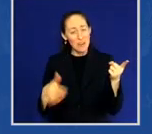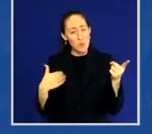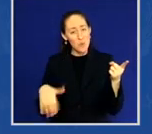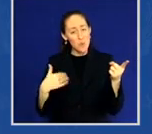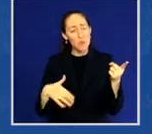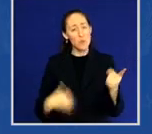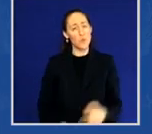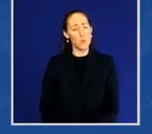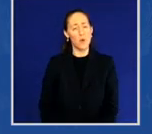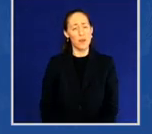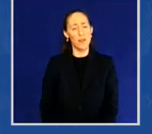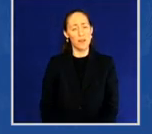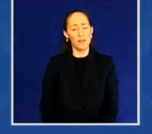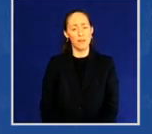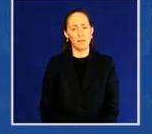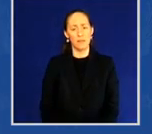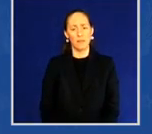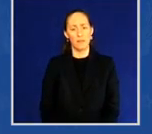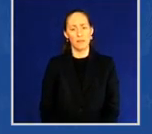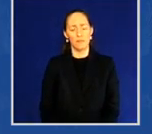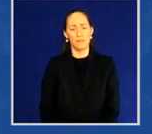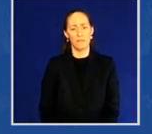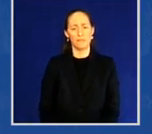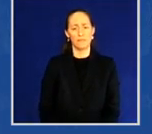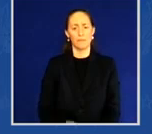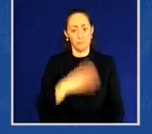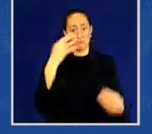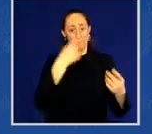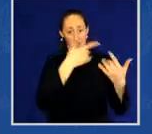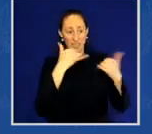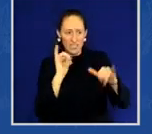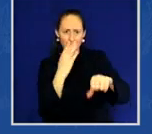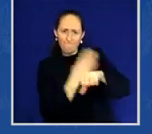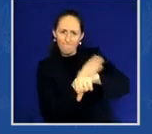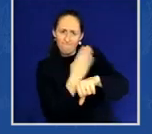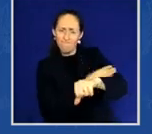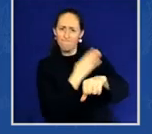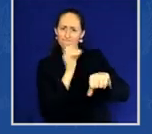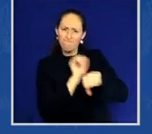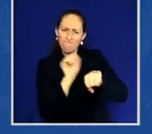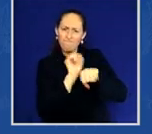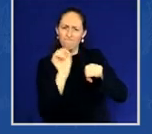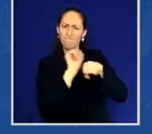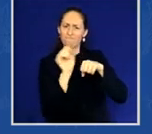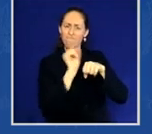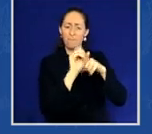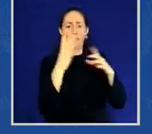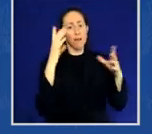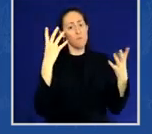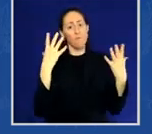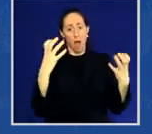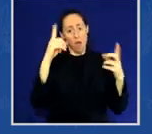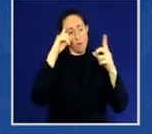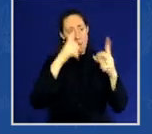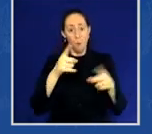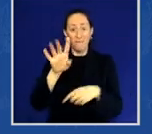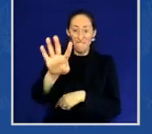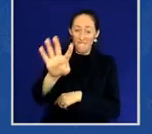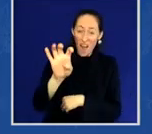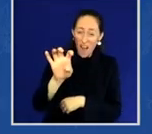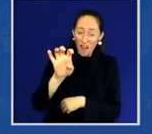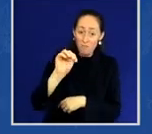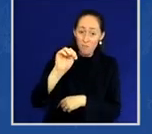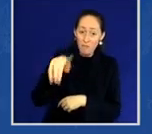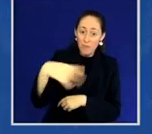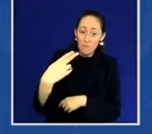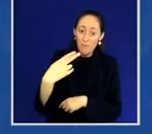they're working on transit on trains that can go as high as 400 miles an hour. We're behind the curve, but folks, as I